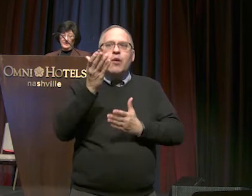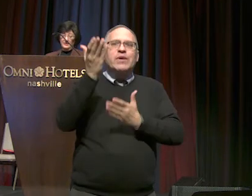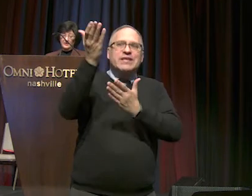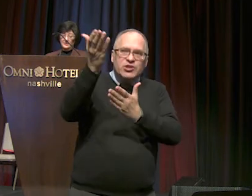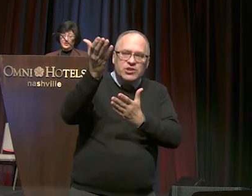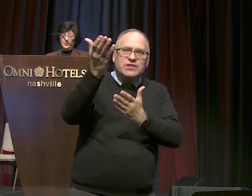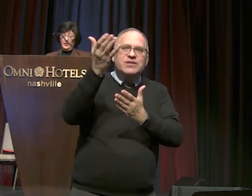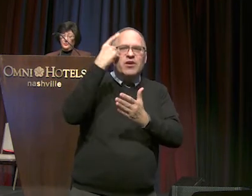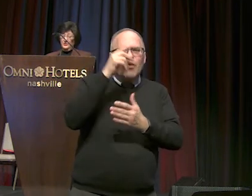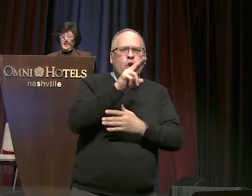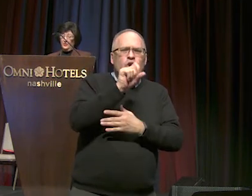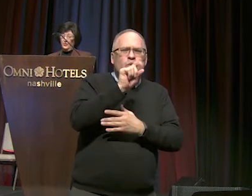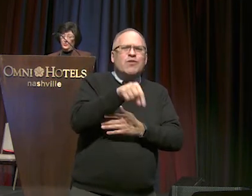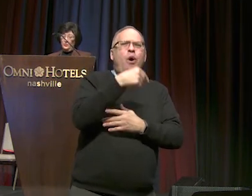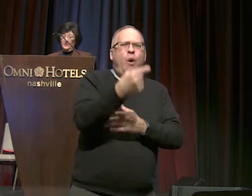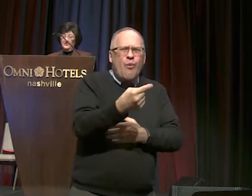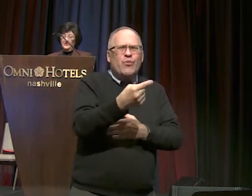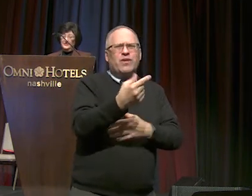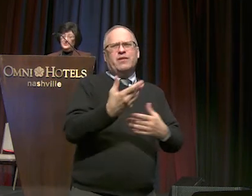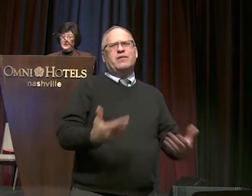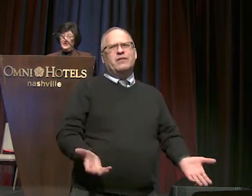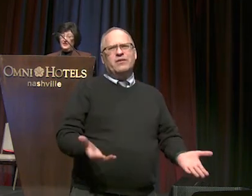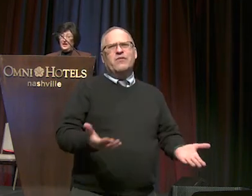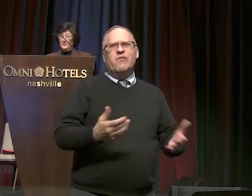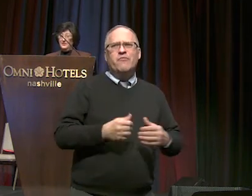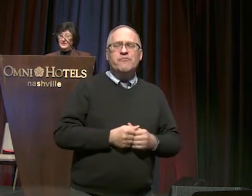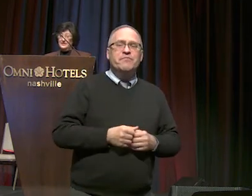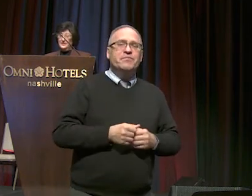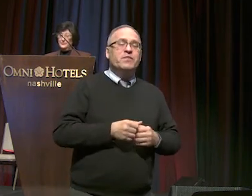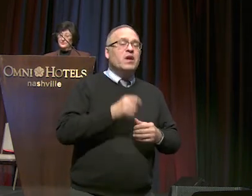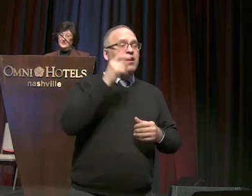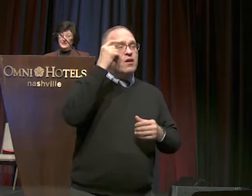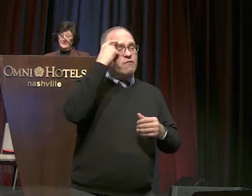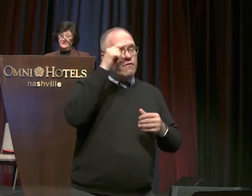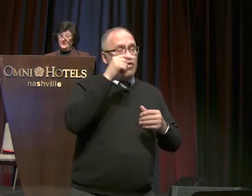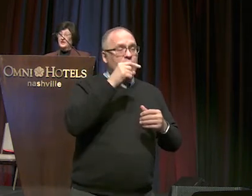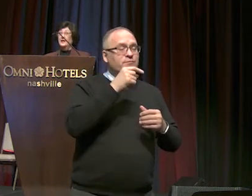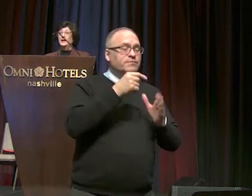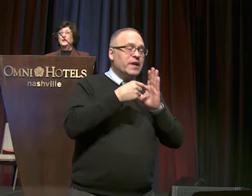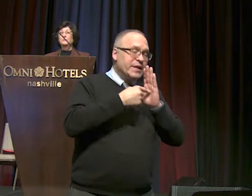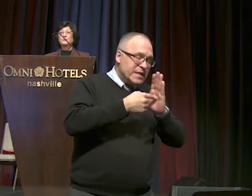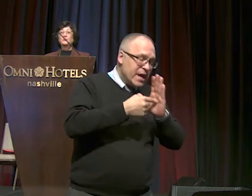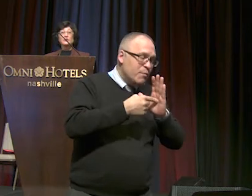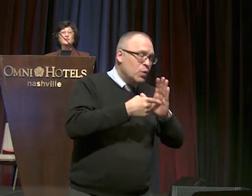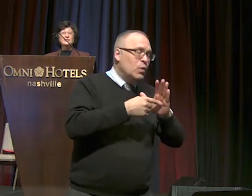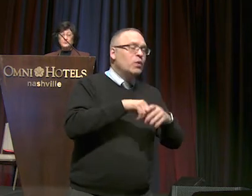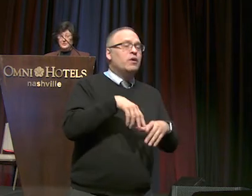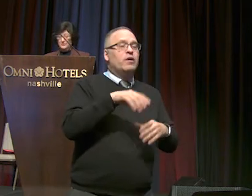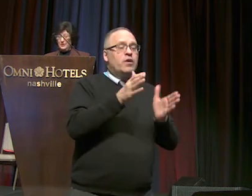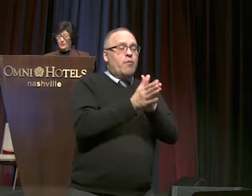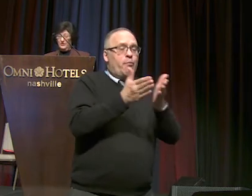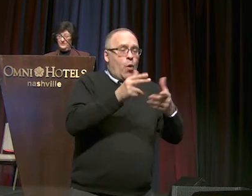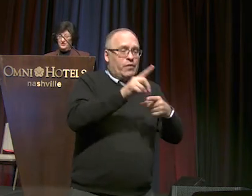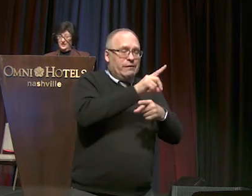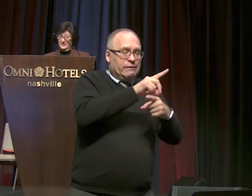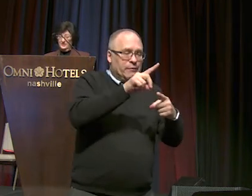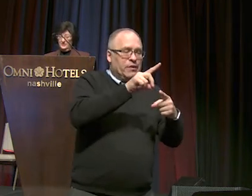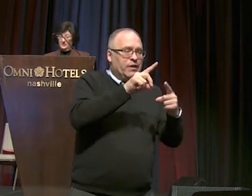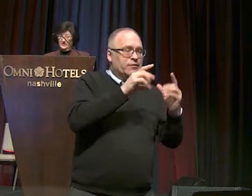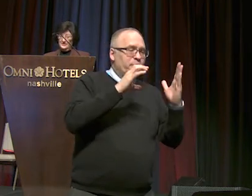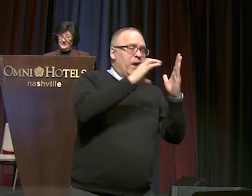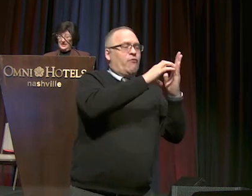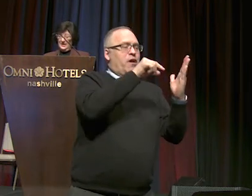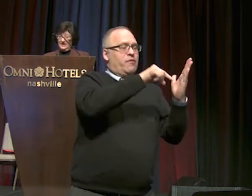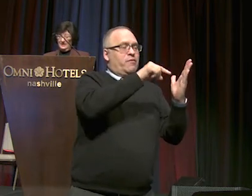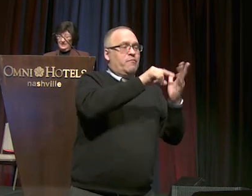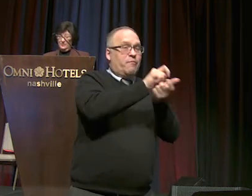only. So I will not go through all of these, but a couple examples of Book of Discipline paragraph changes are